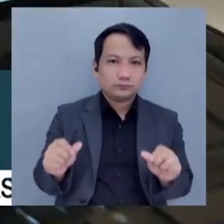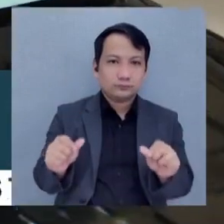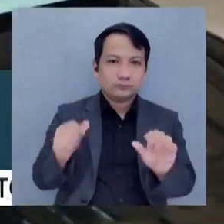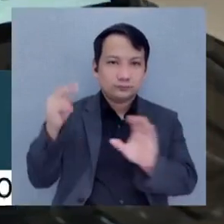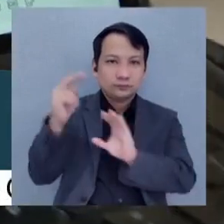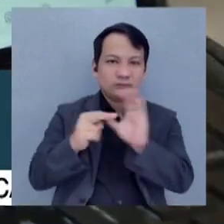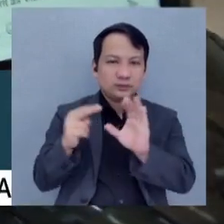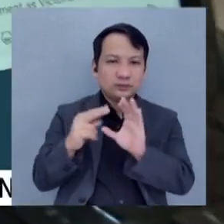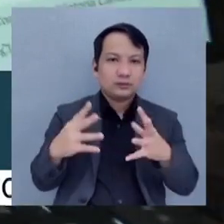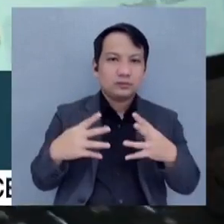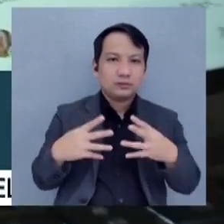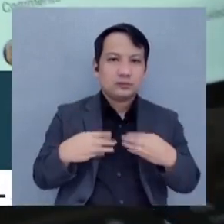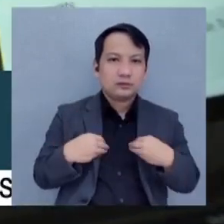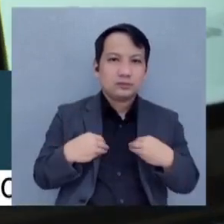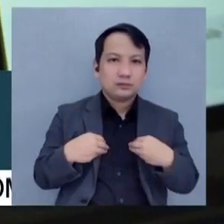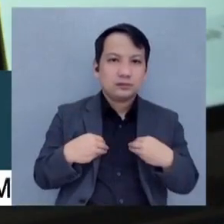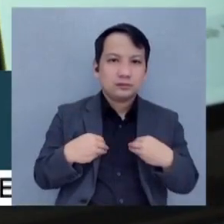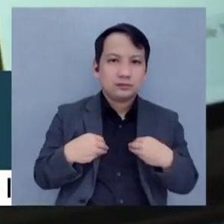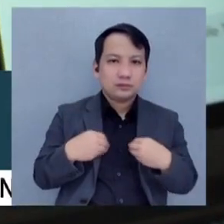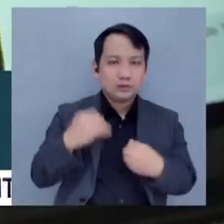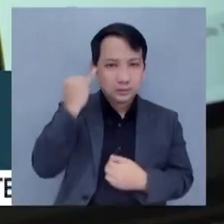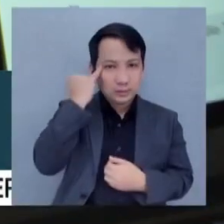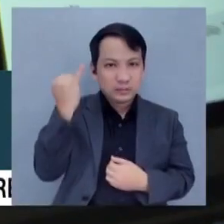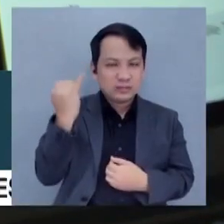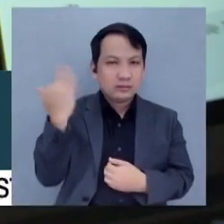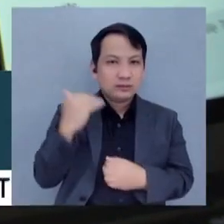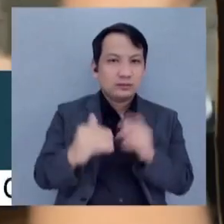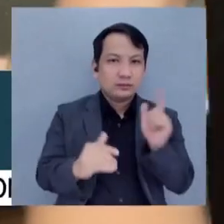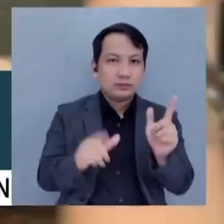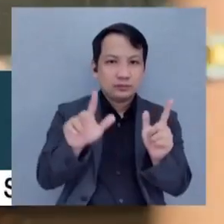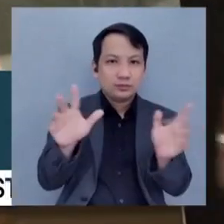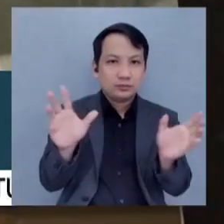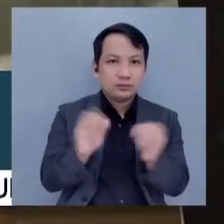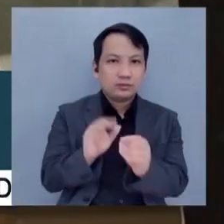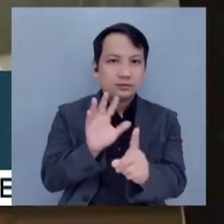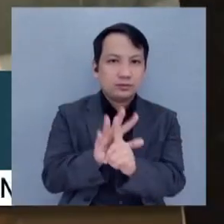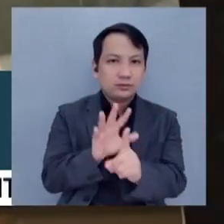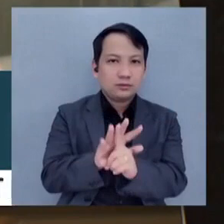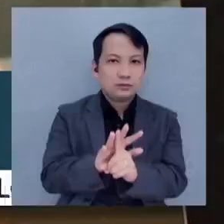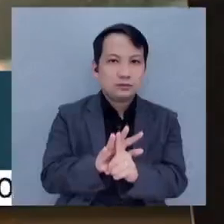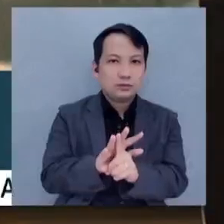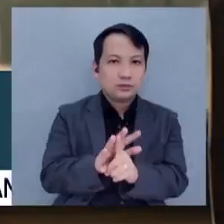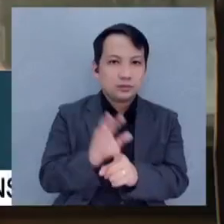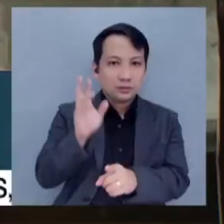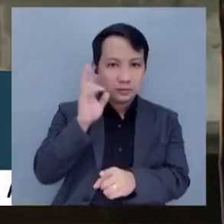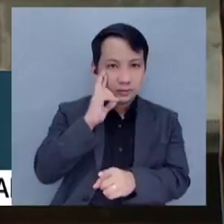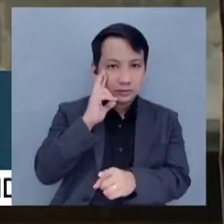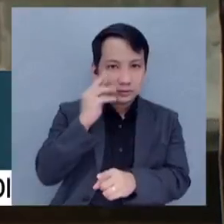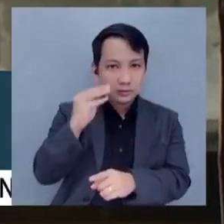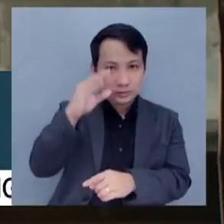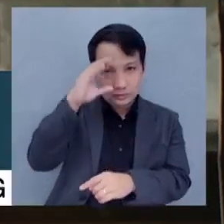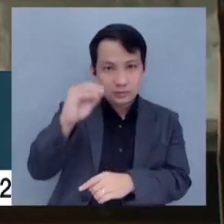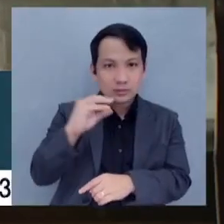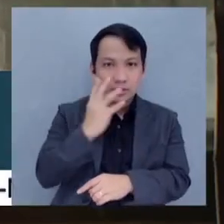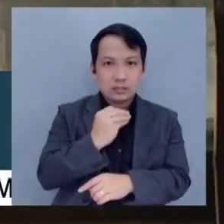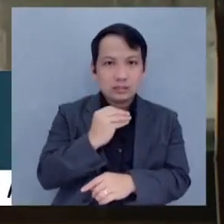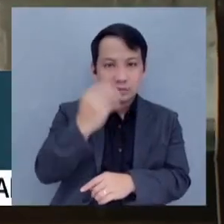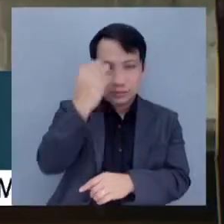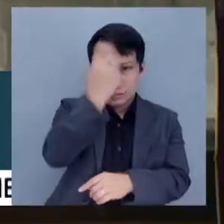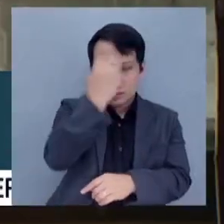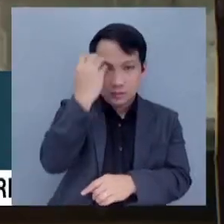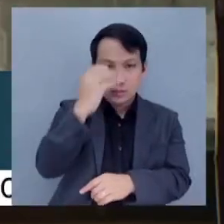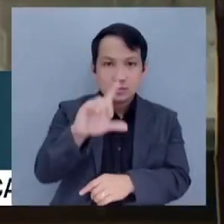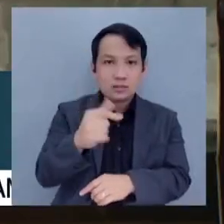admitting that they hatched the idea in 2023 to become viral. Ramil Albano, the man who had the logo tattooed on his